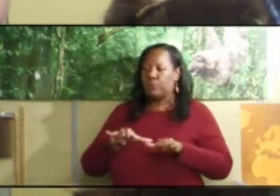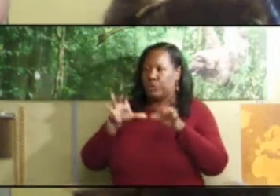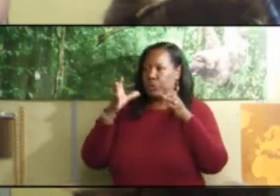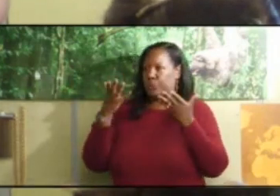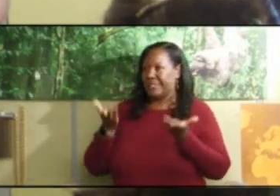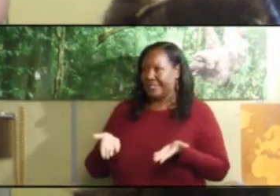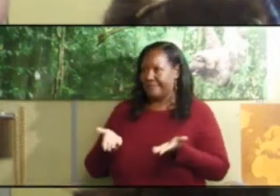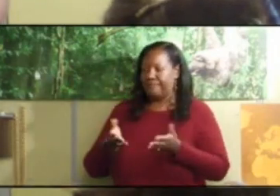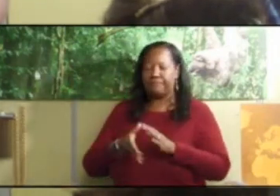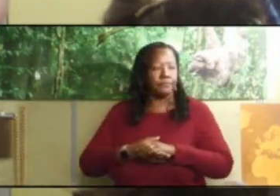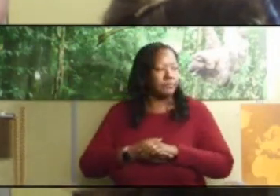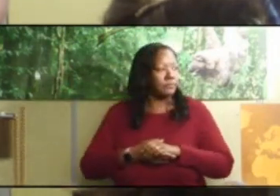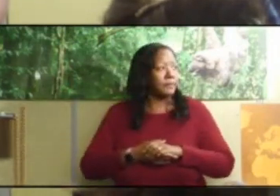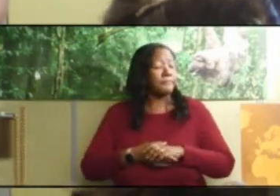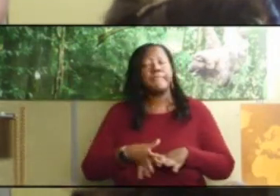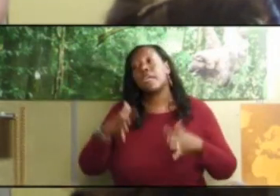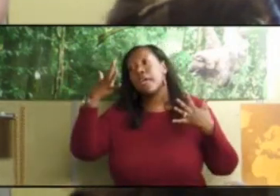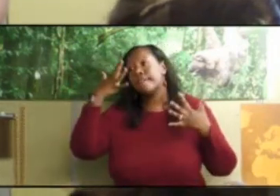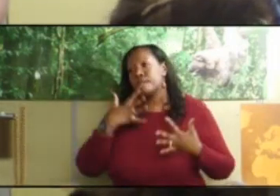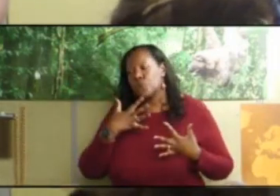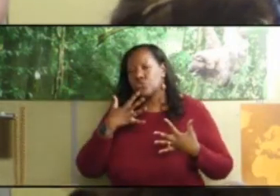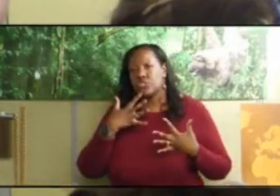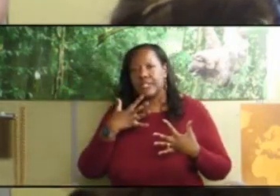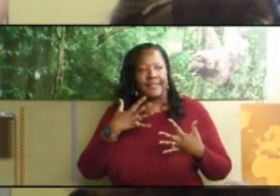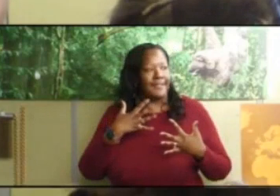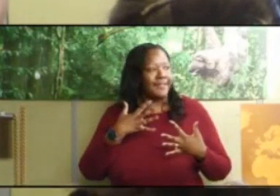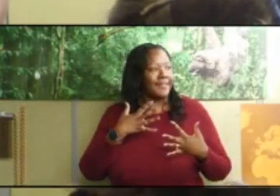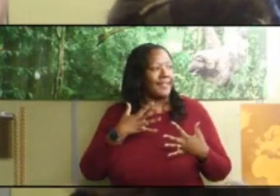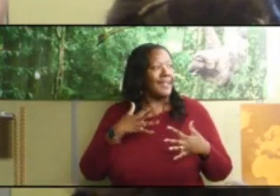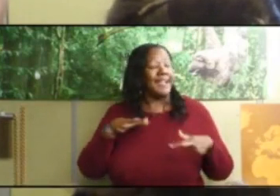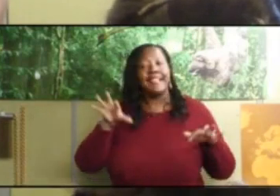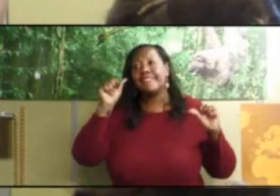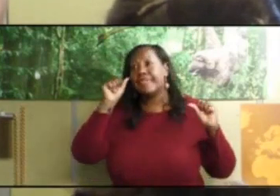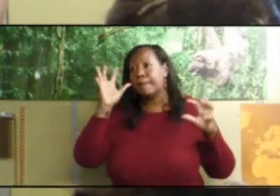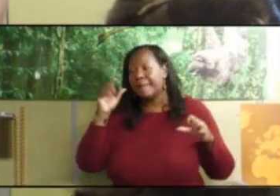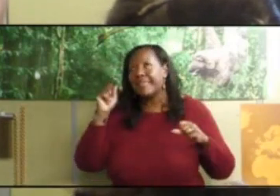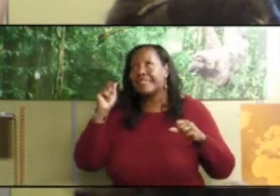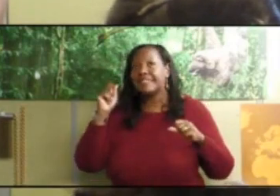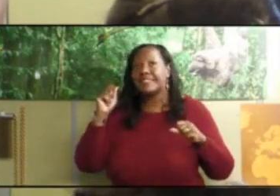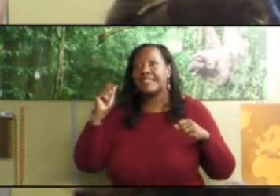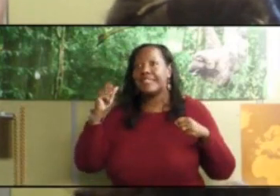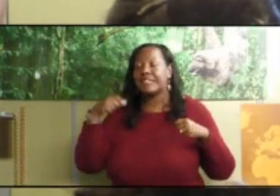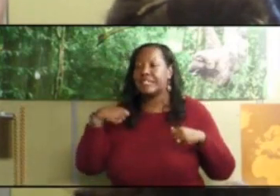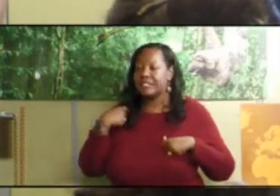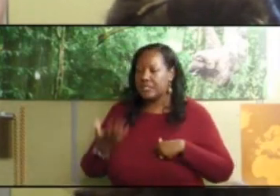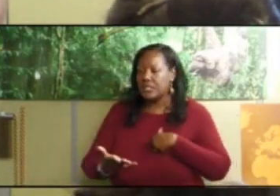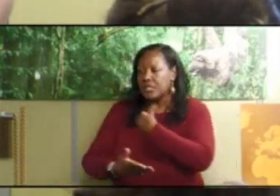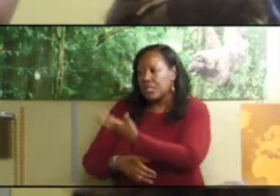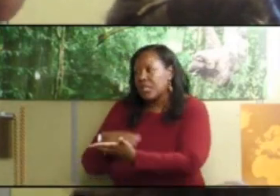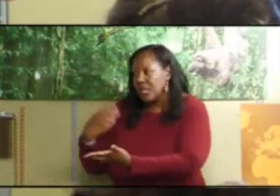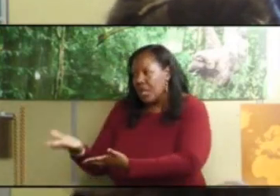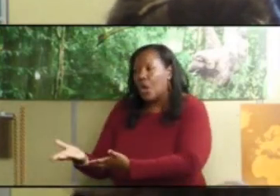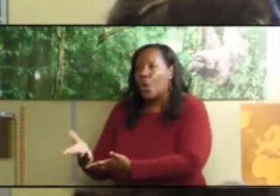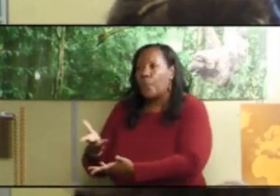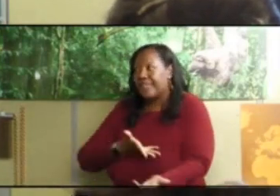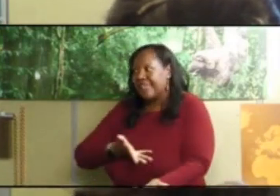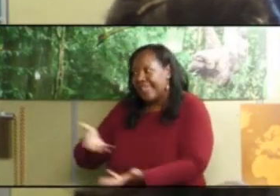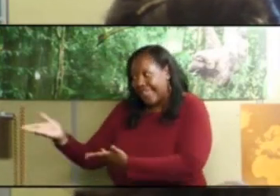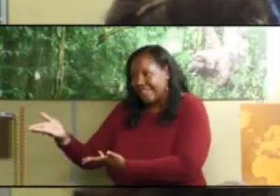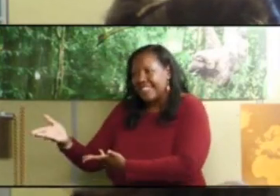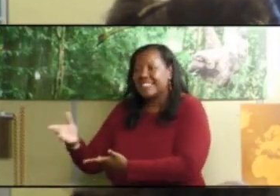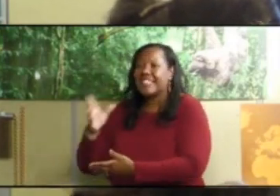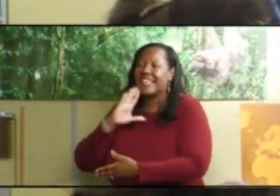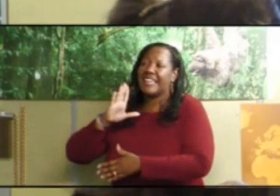So we left them, and unfortunately, the amazing timing that we brought to this is we gave them this interpretive master plan in